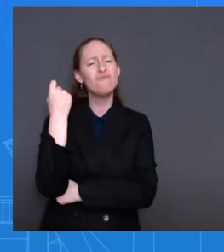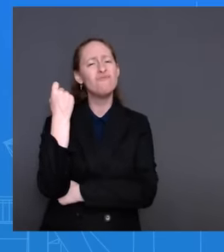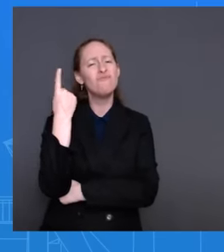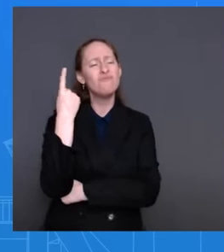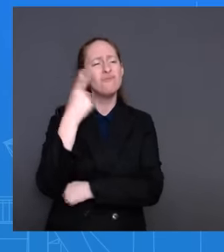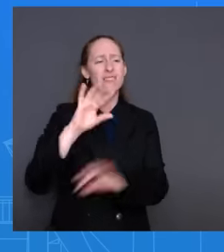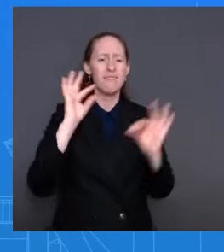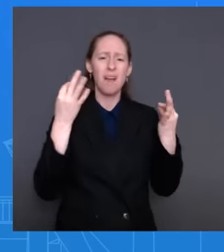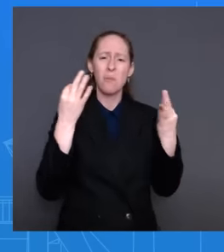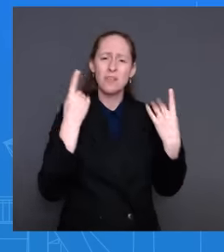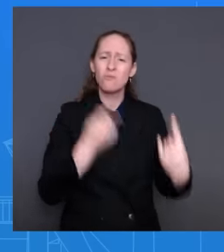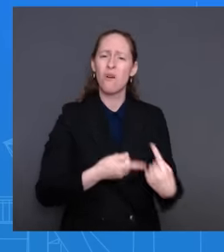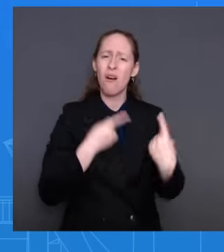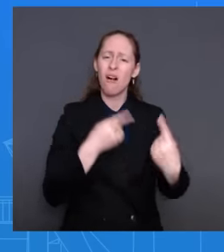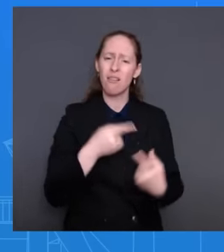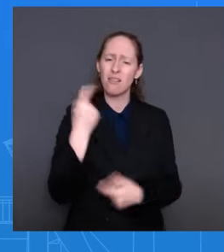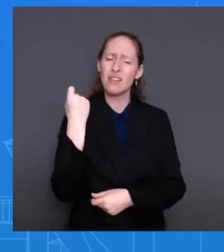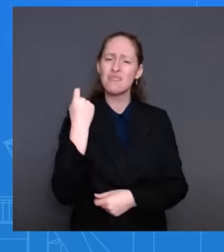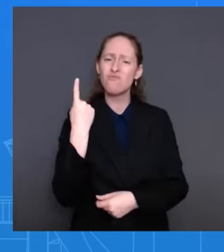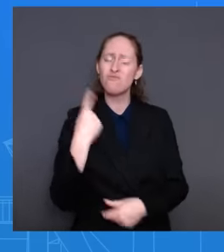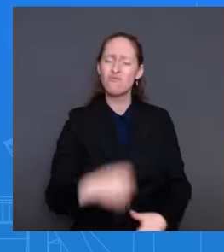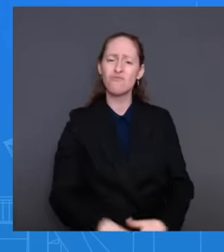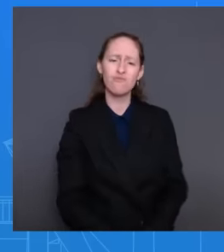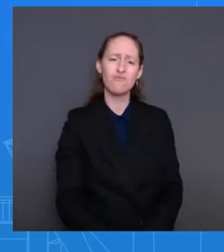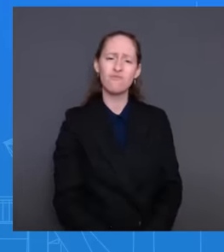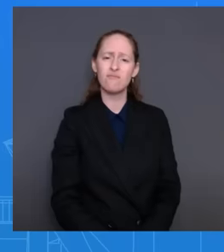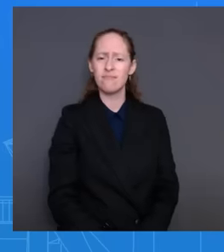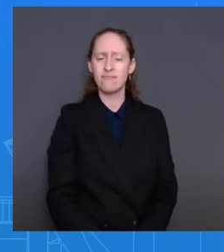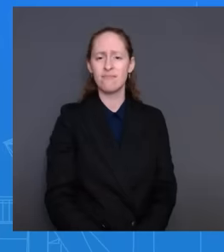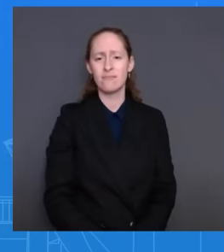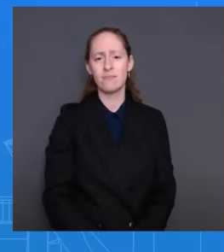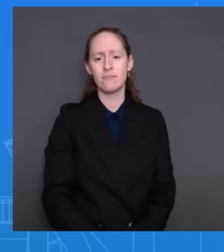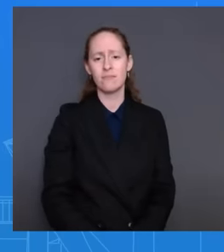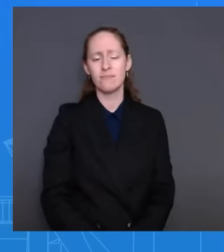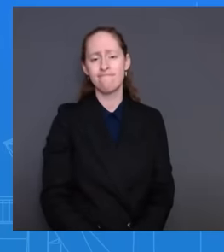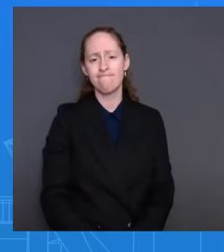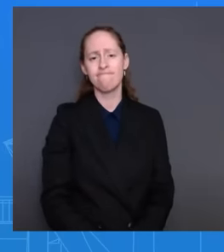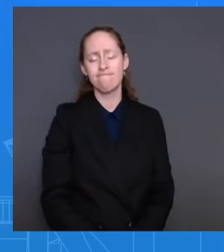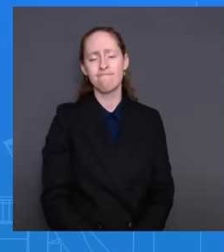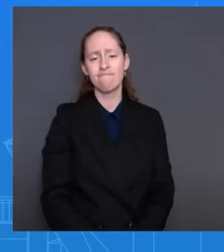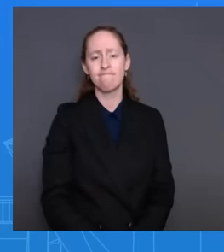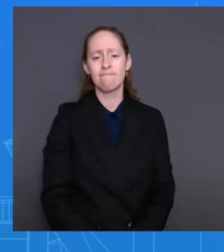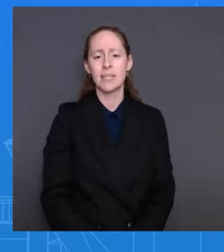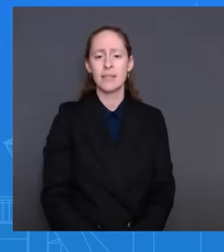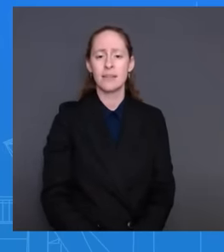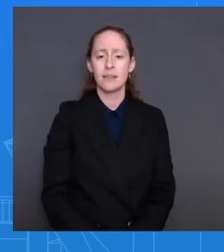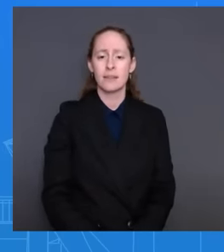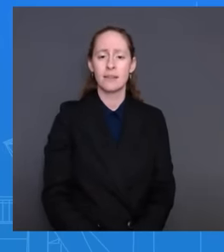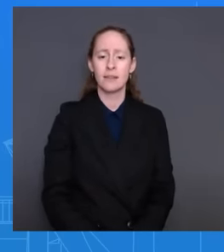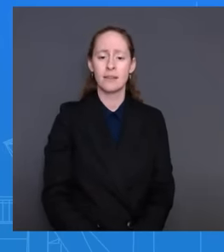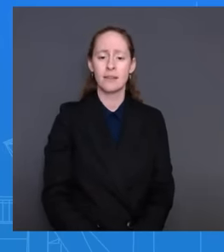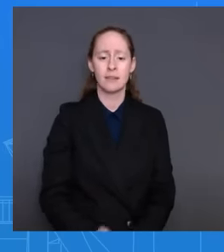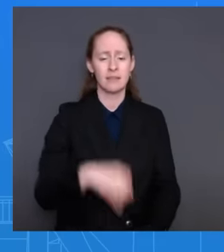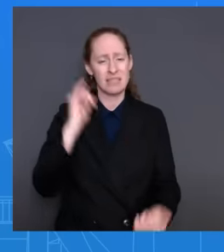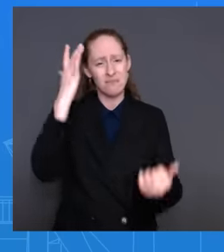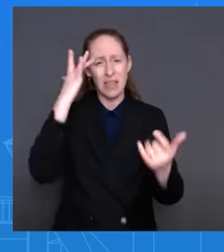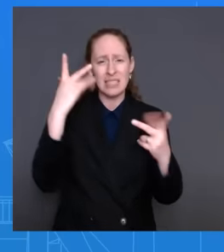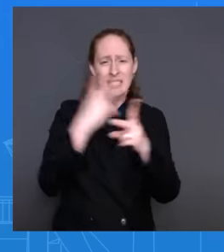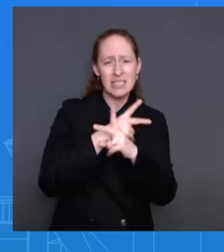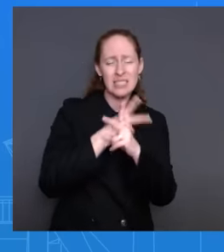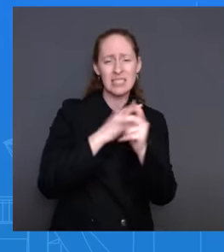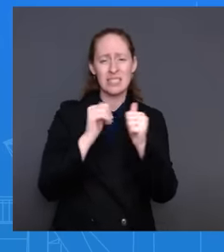done everything that he can and taken steps in many different ways to make sure that we lower